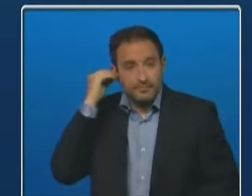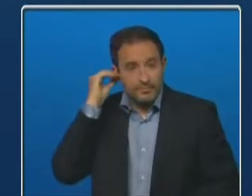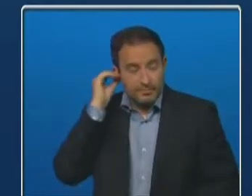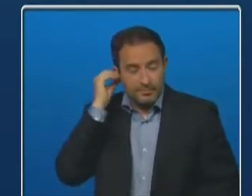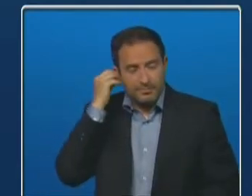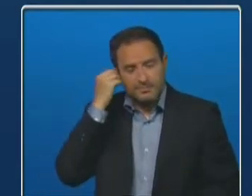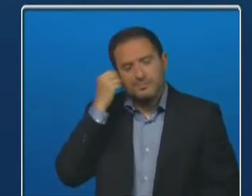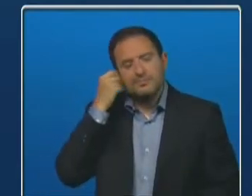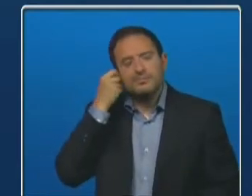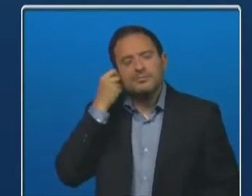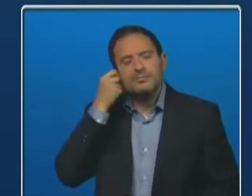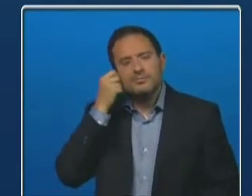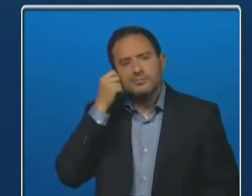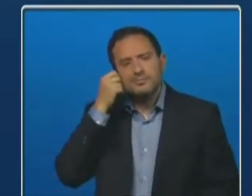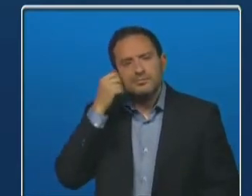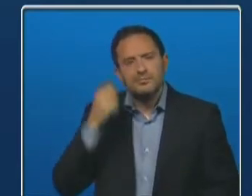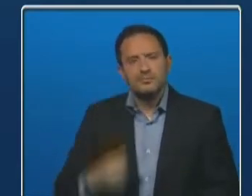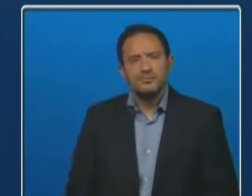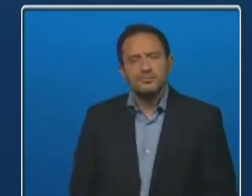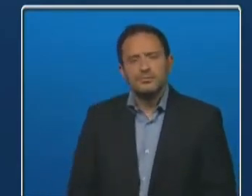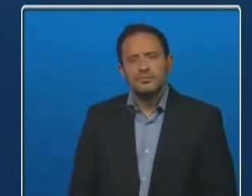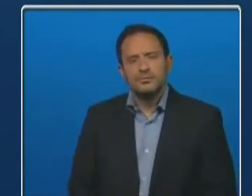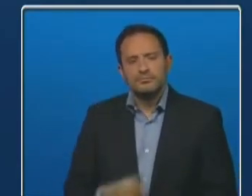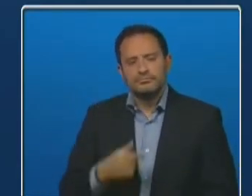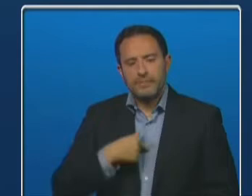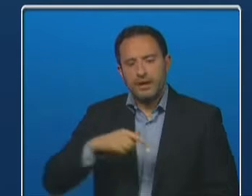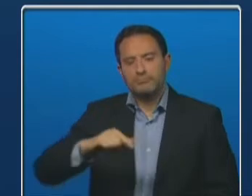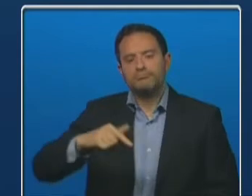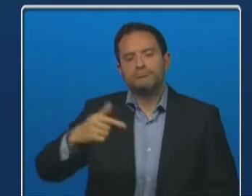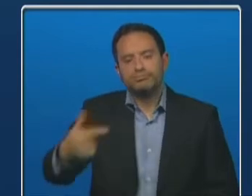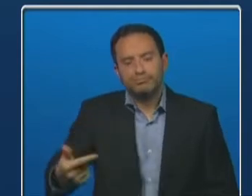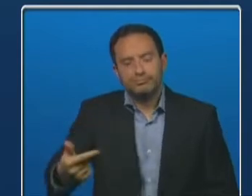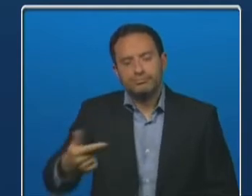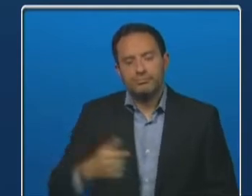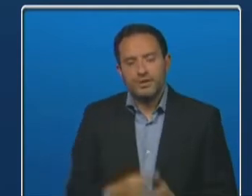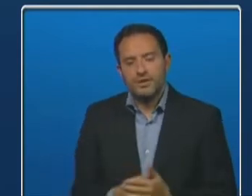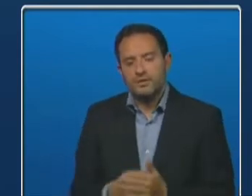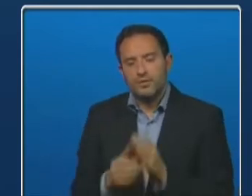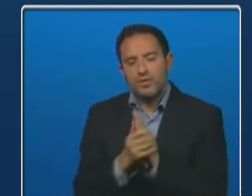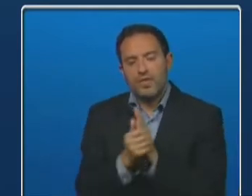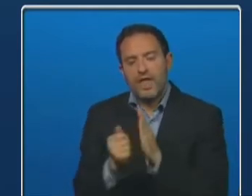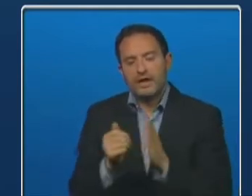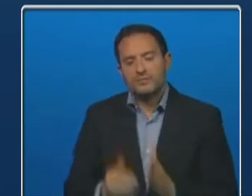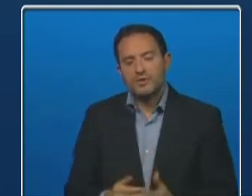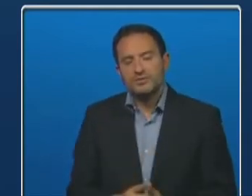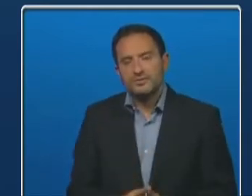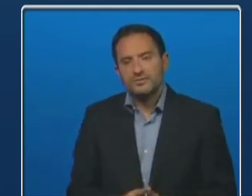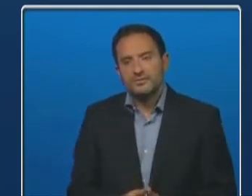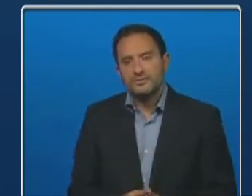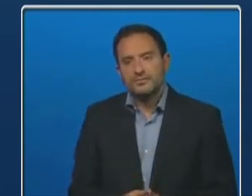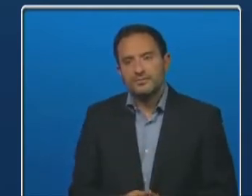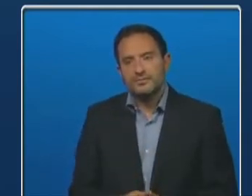Thanks for that line of questioning. And again, I'll pass this over to our demographic experts.